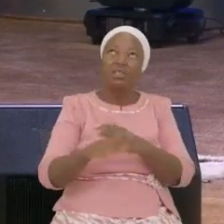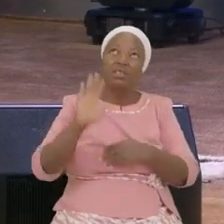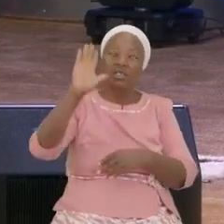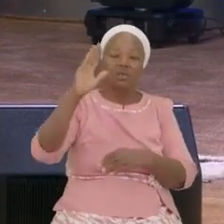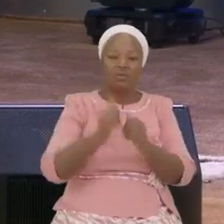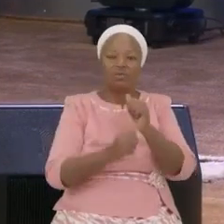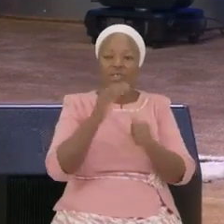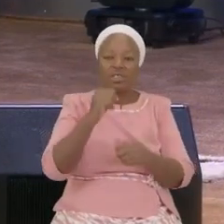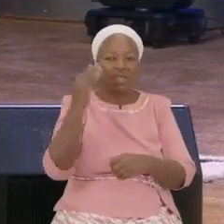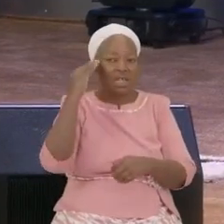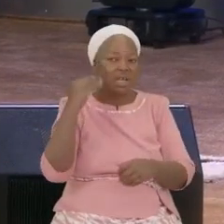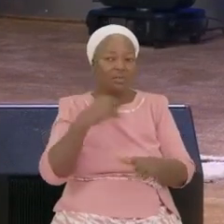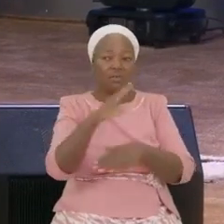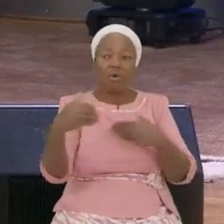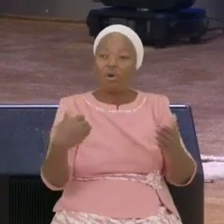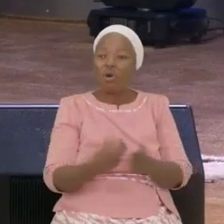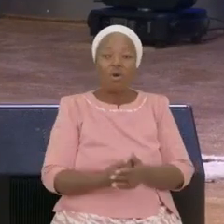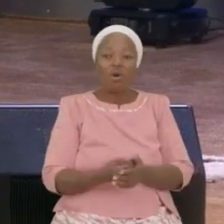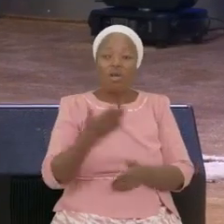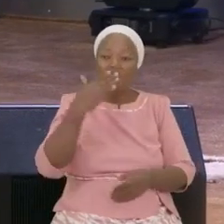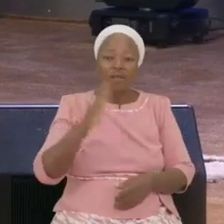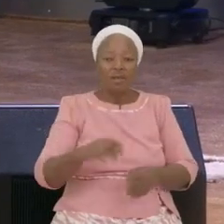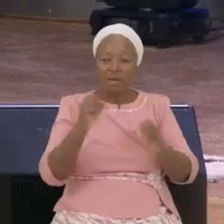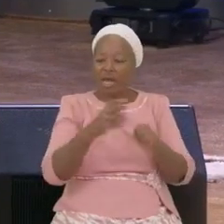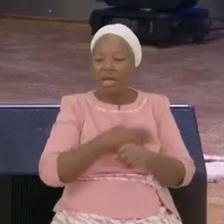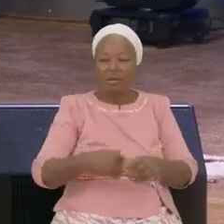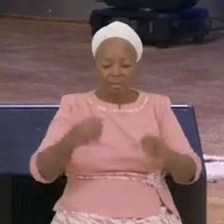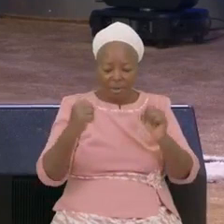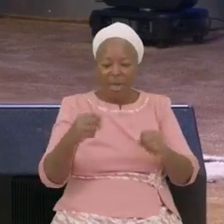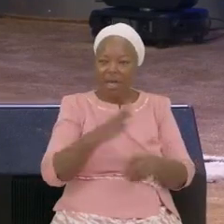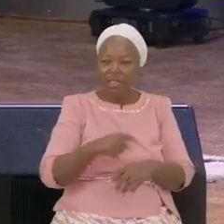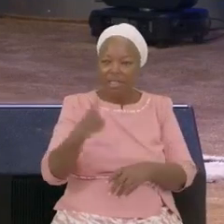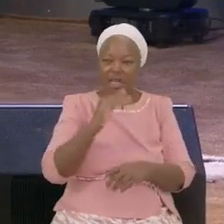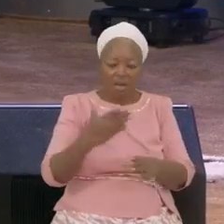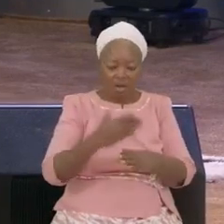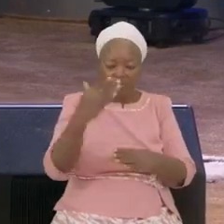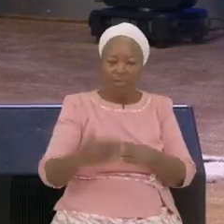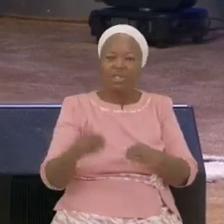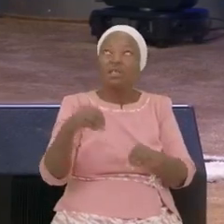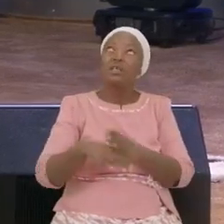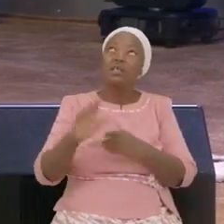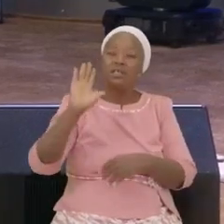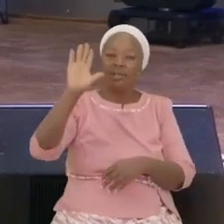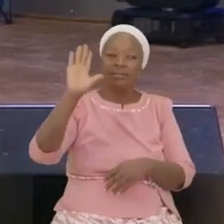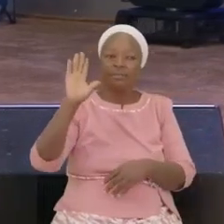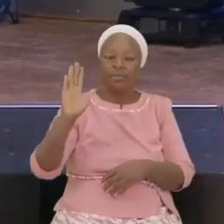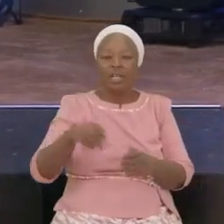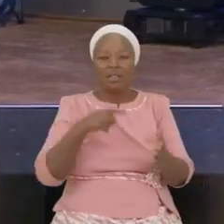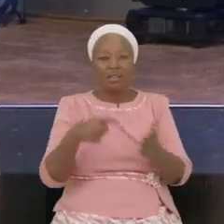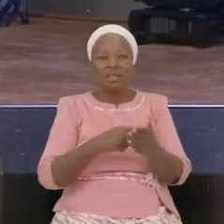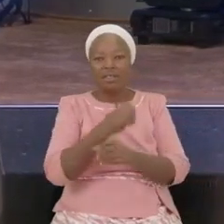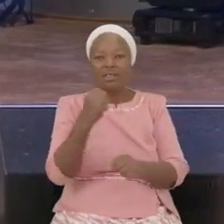all principality and power. And ye are complete in him. This